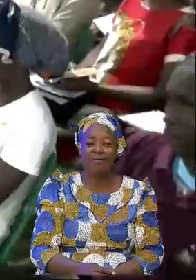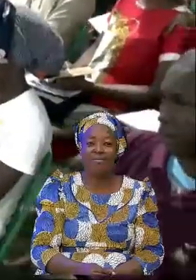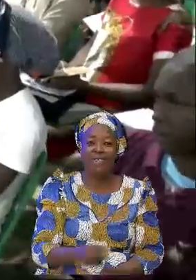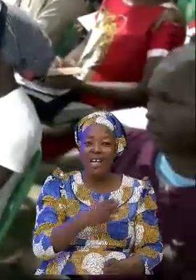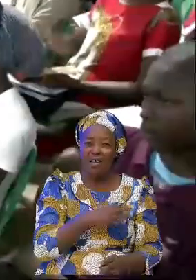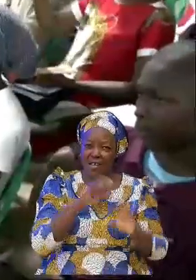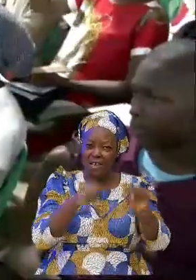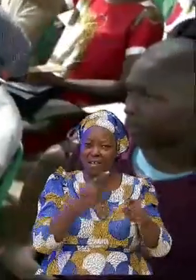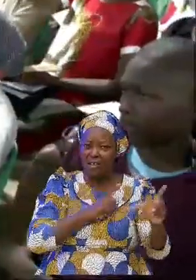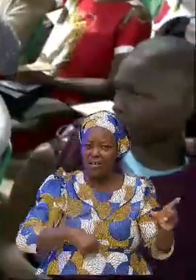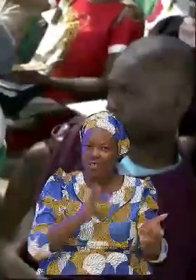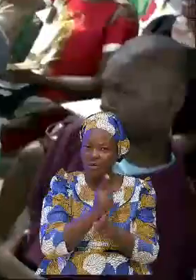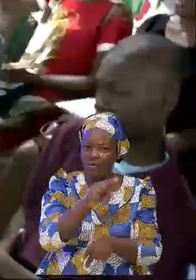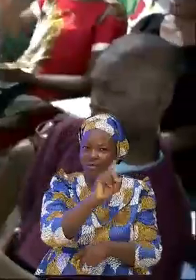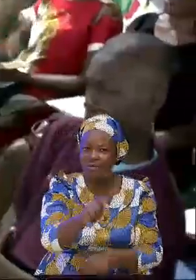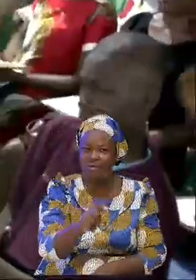Jesus' name.